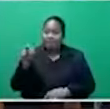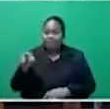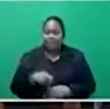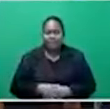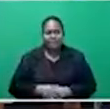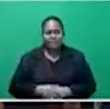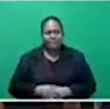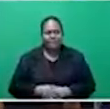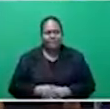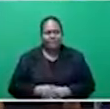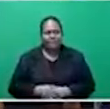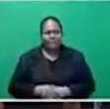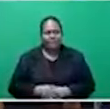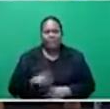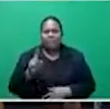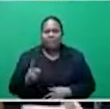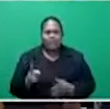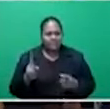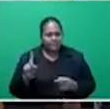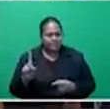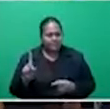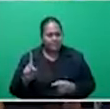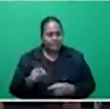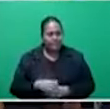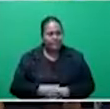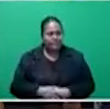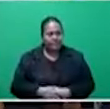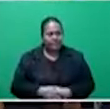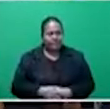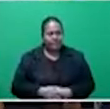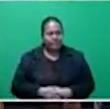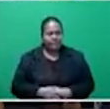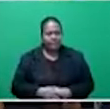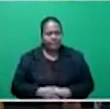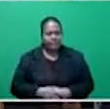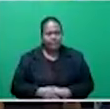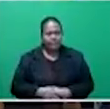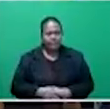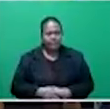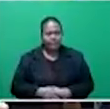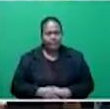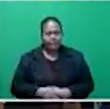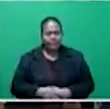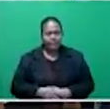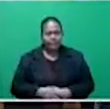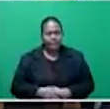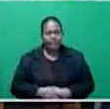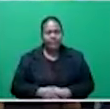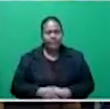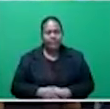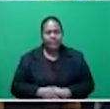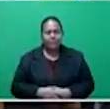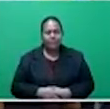sir, the point is this. Order. Mr. Speaker, Mr. Speaker, sir, the point is this.